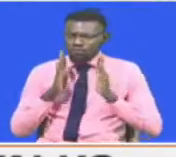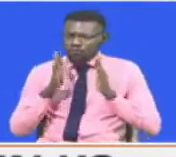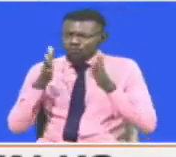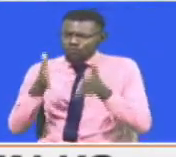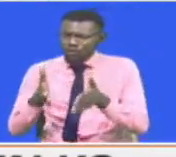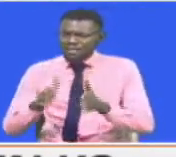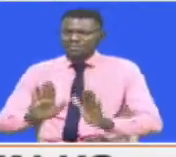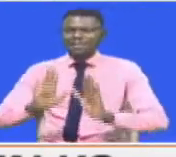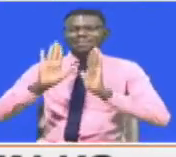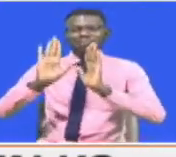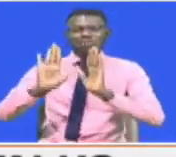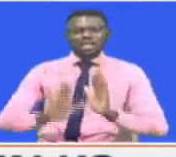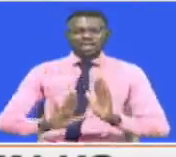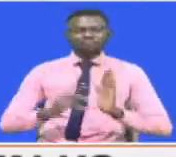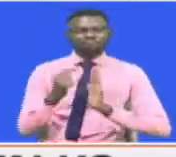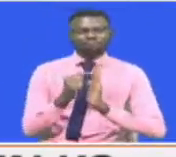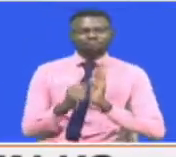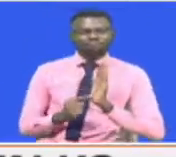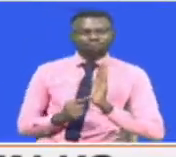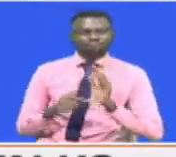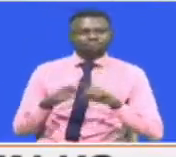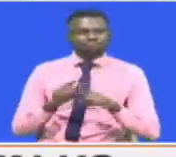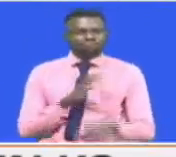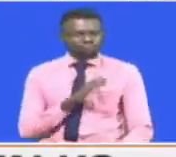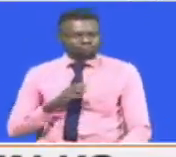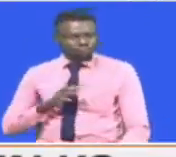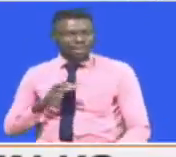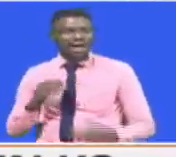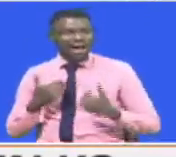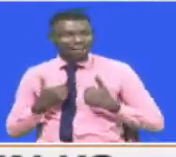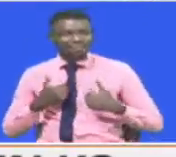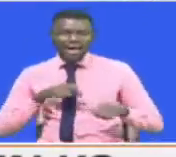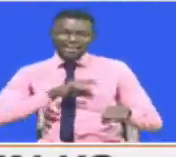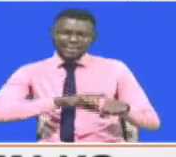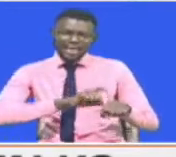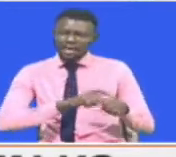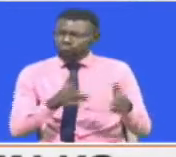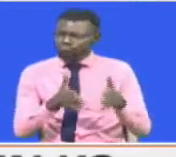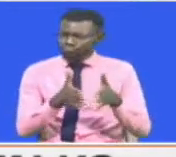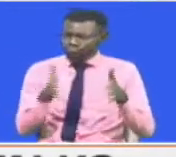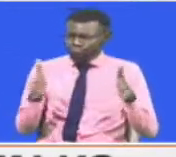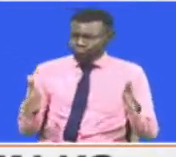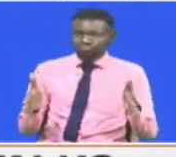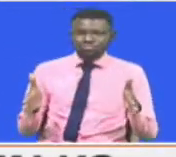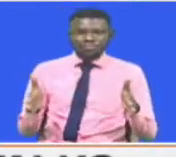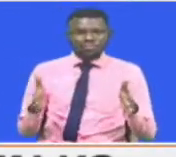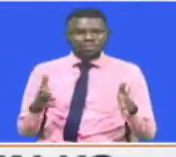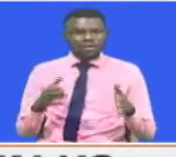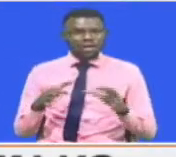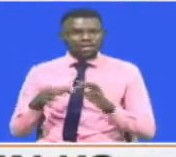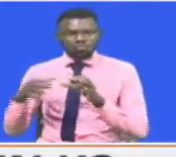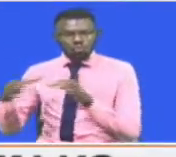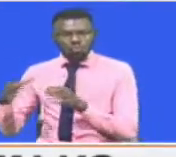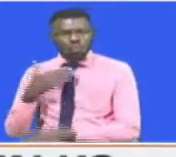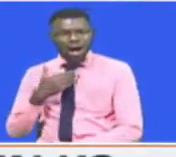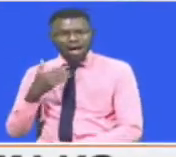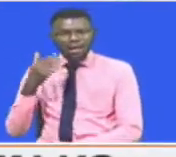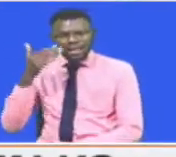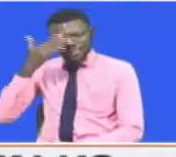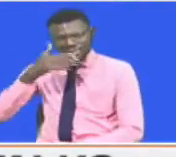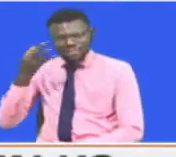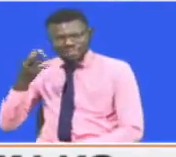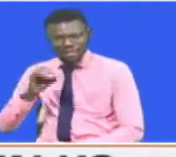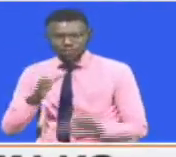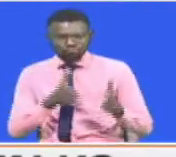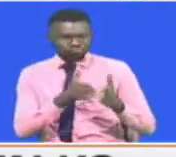do. The committee has also set strict timelines. We in Azimio had given a time frame of 30 days. Our colleagues in Kenya